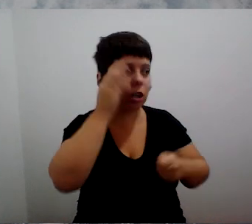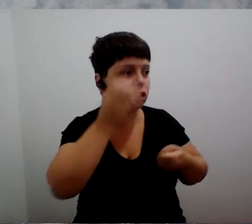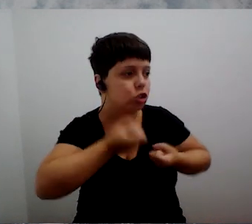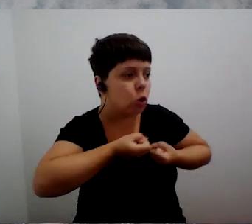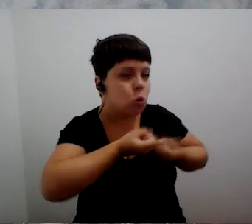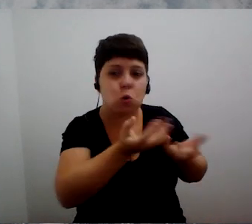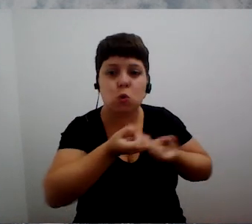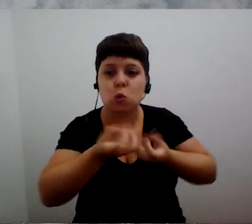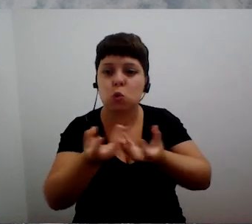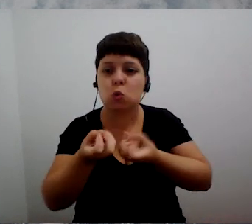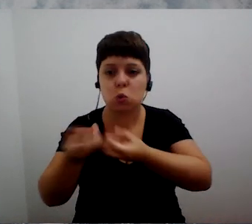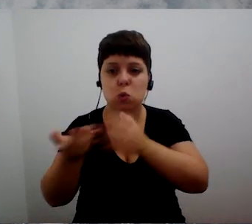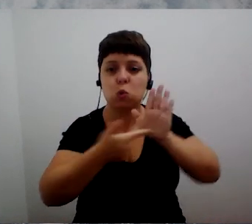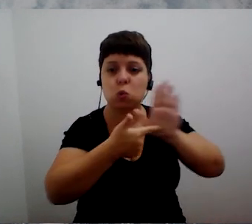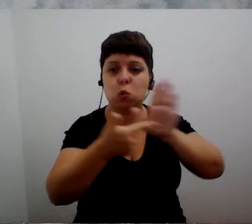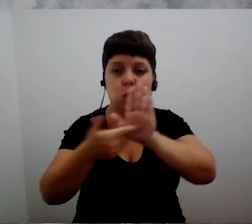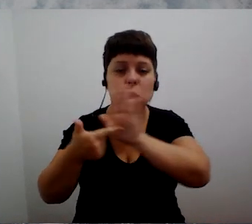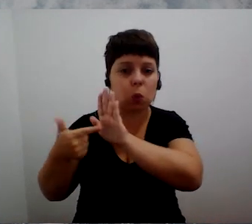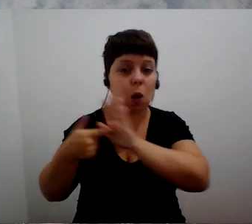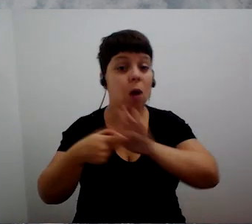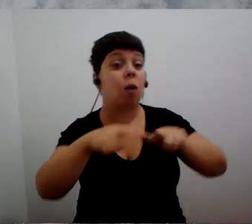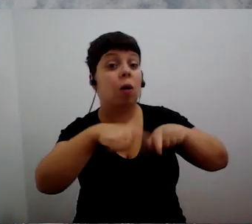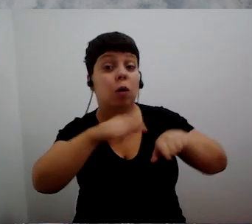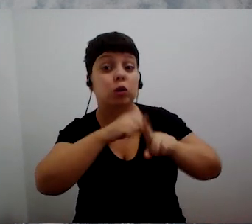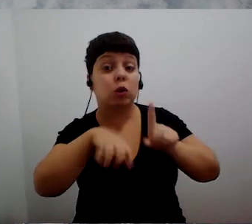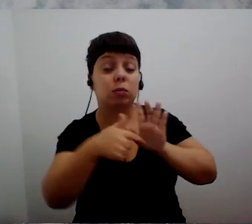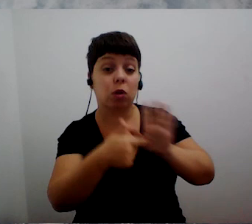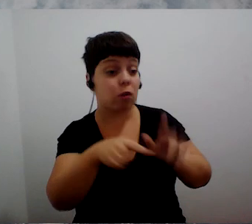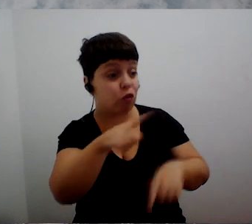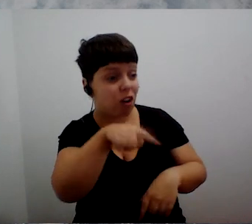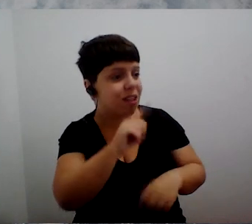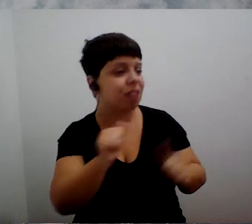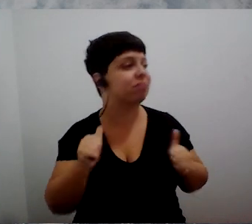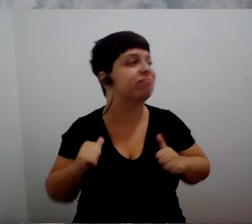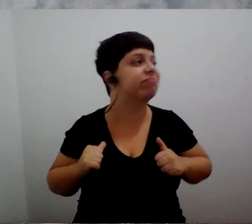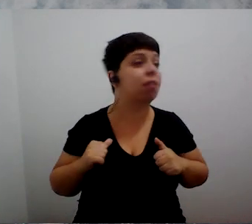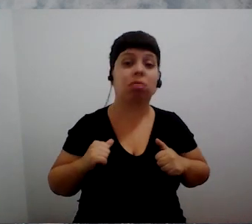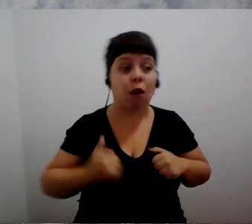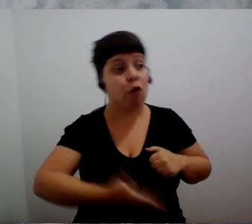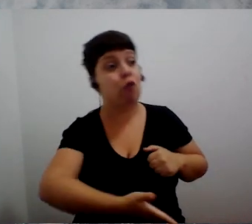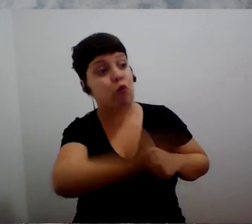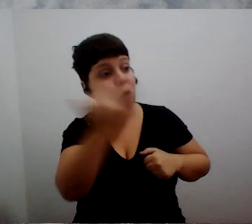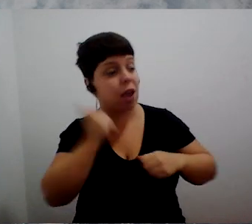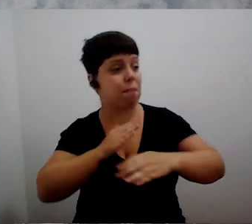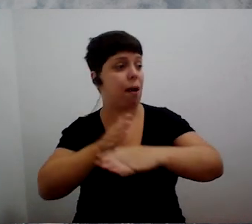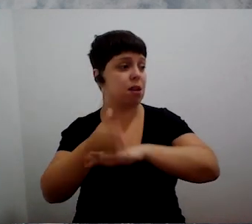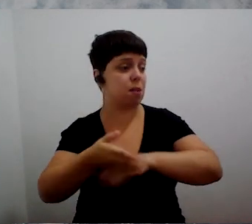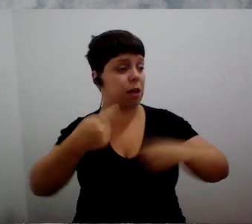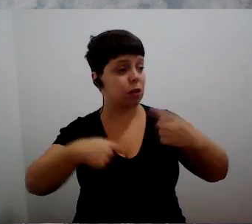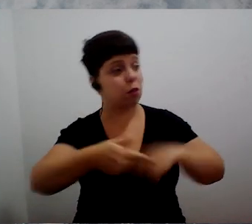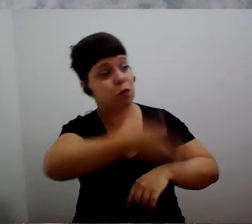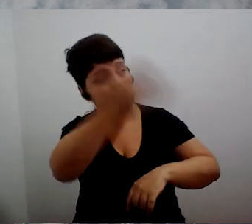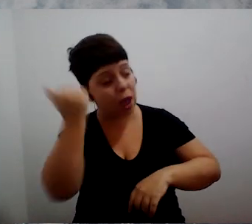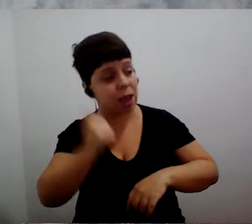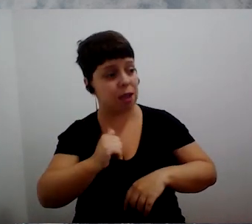all science, all knowledge about this problem, trying to show them that they must be